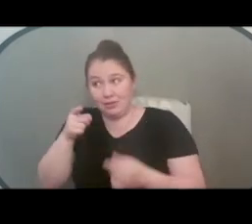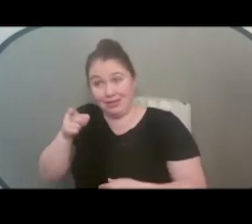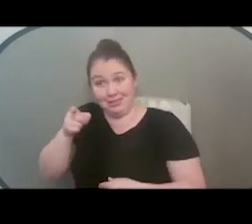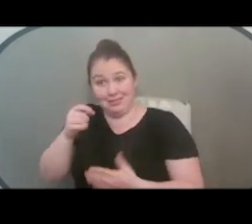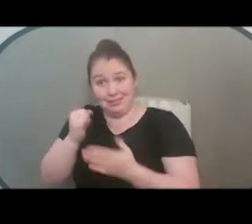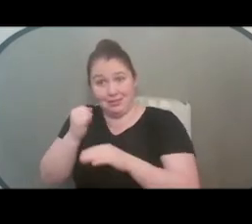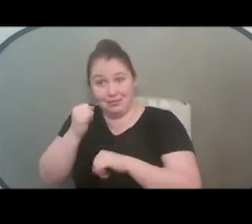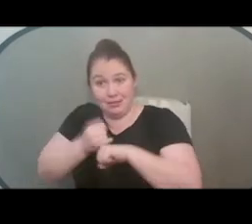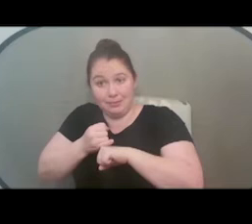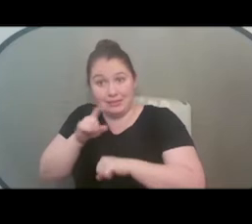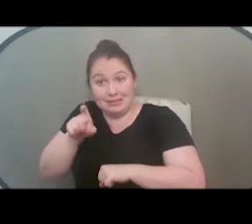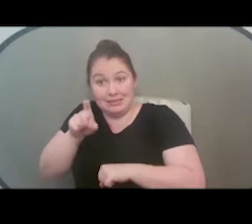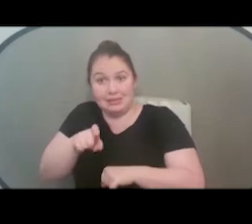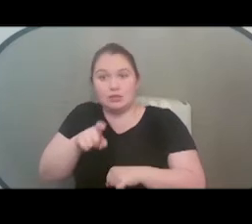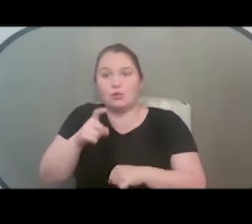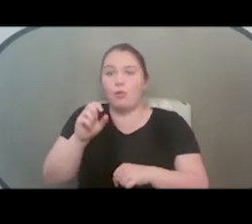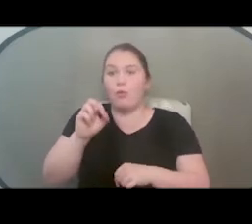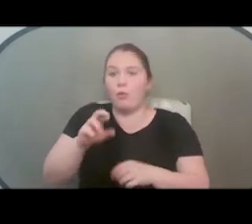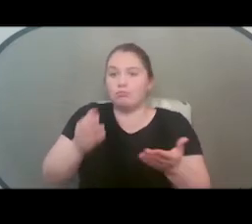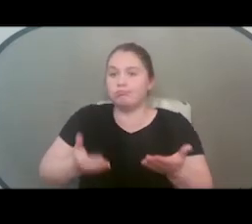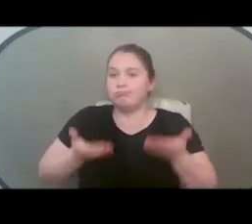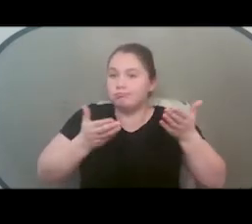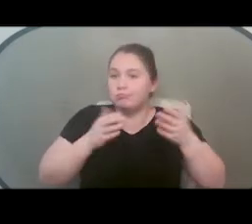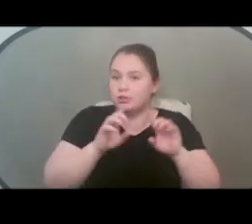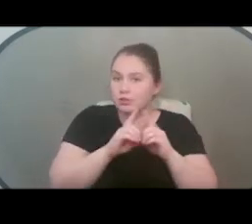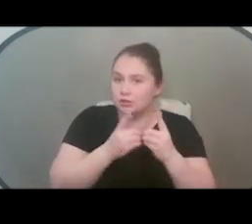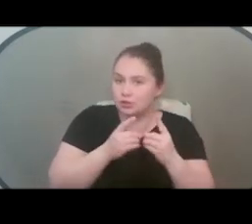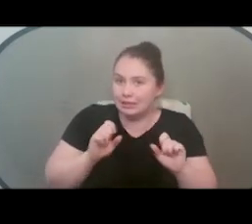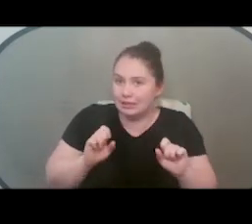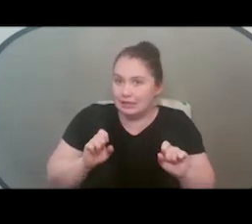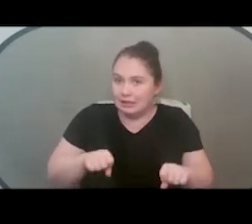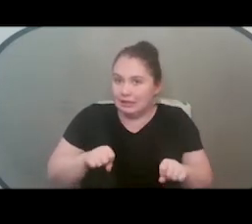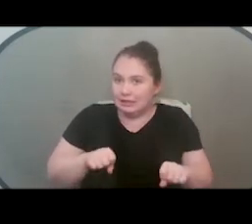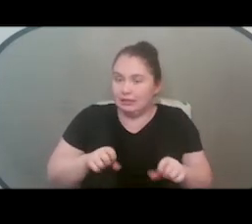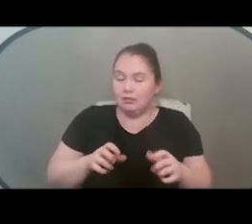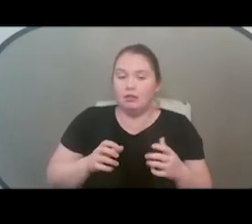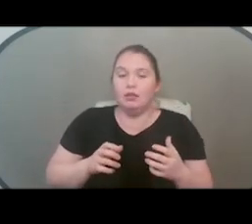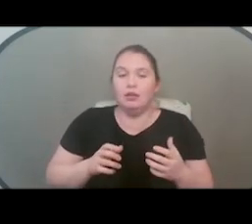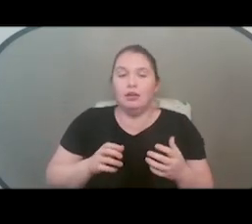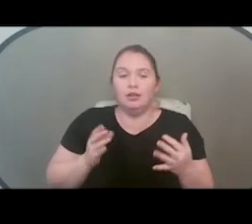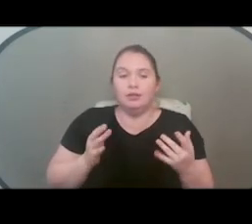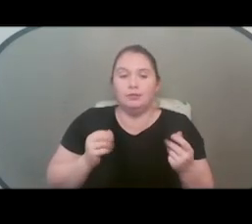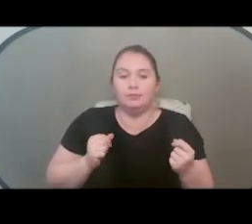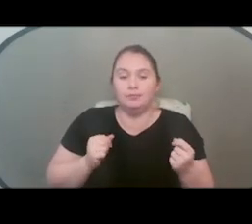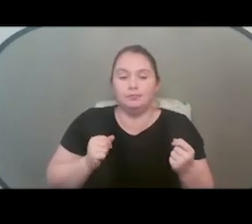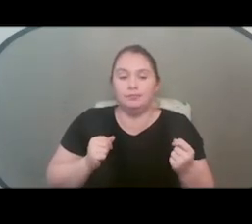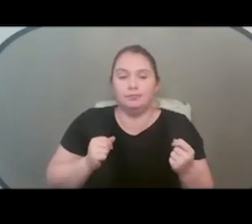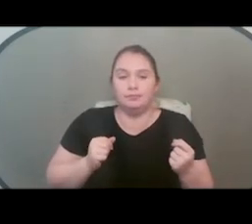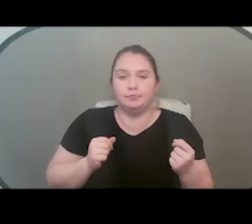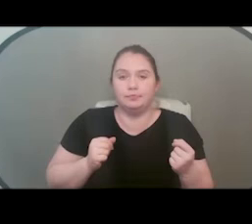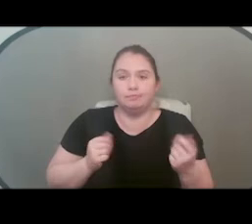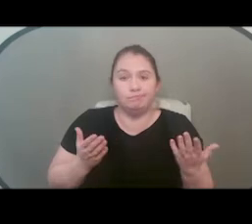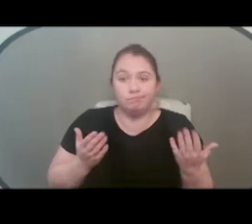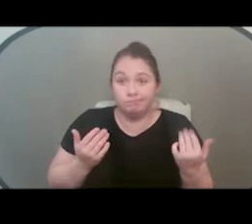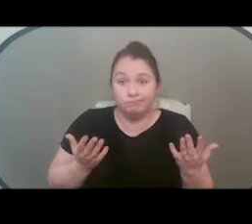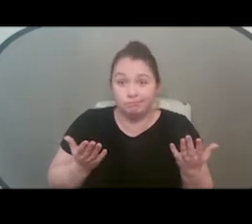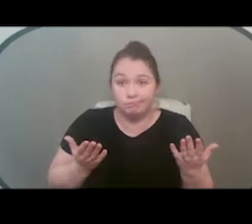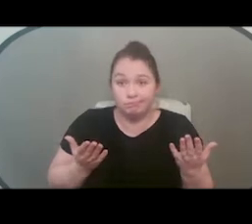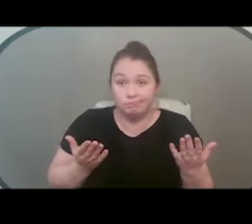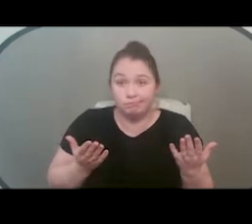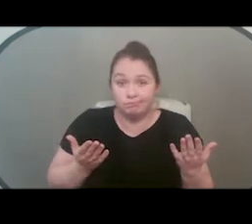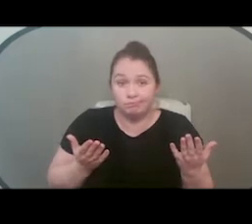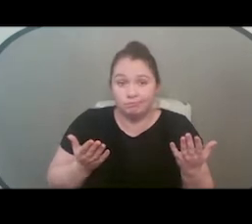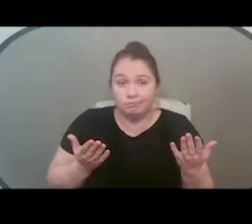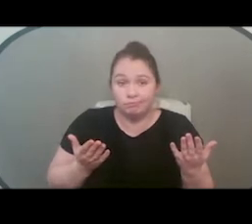the district related to high schools? I mean,